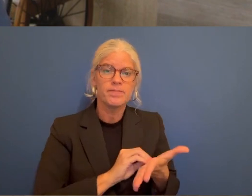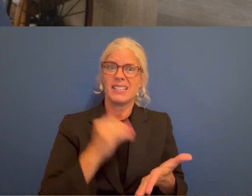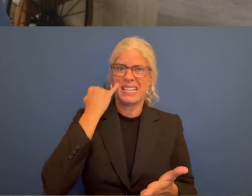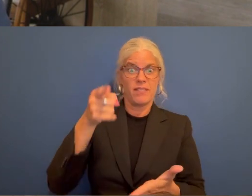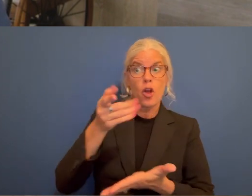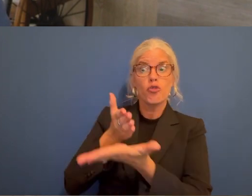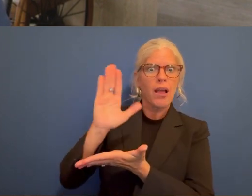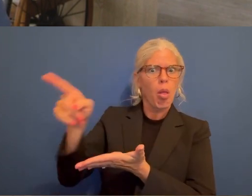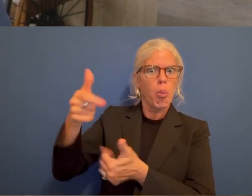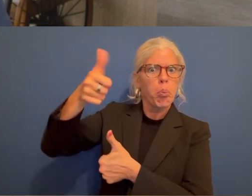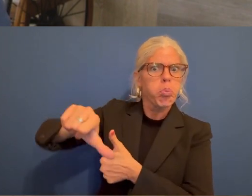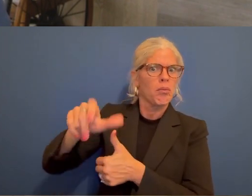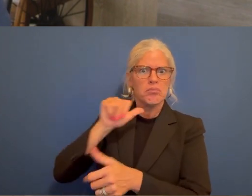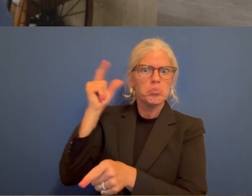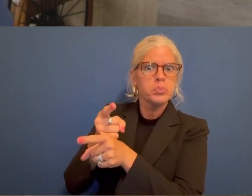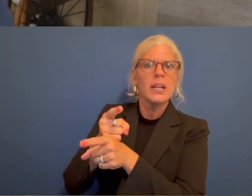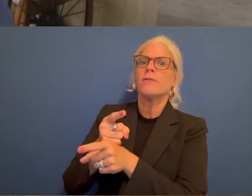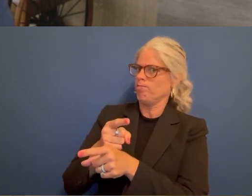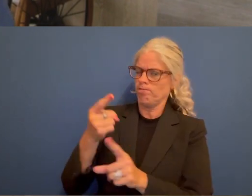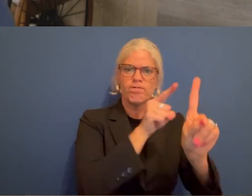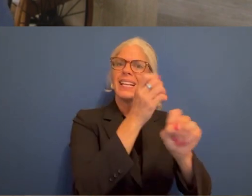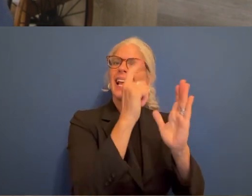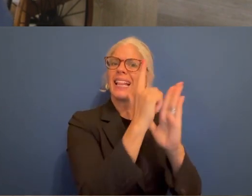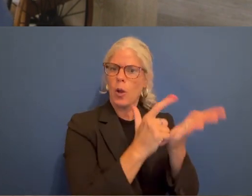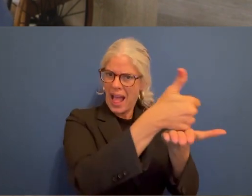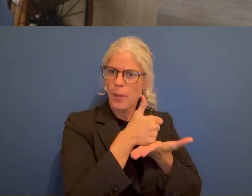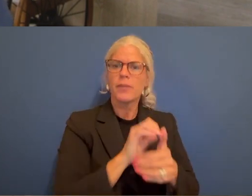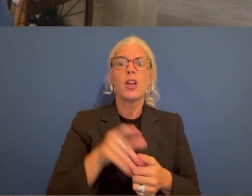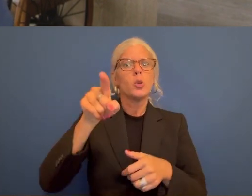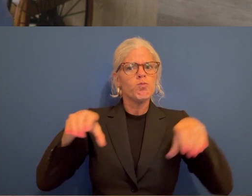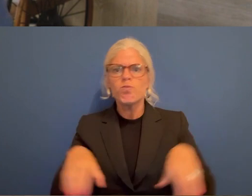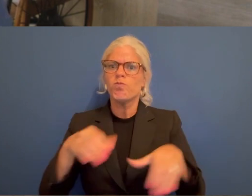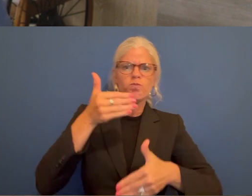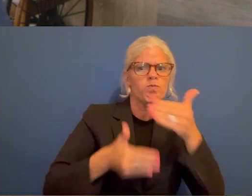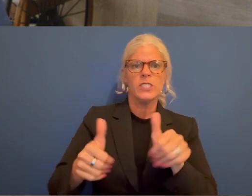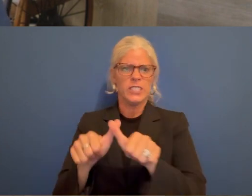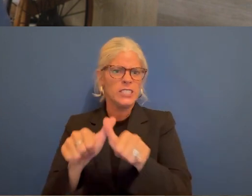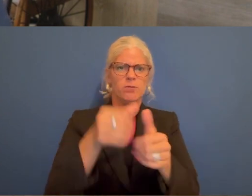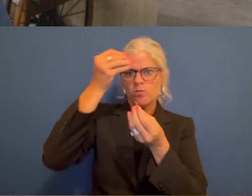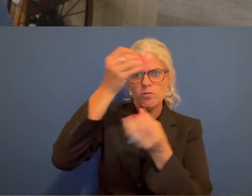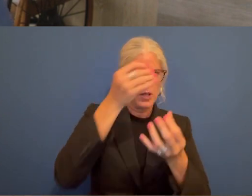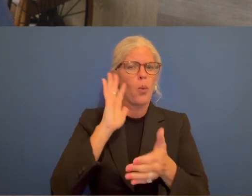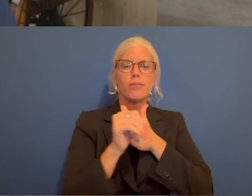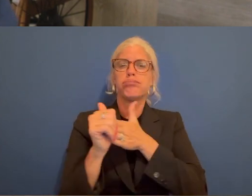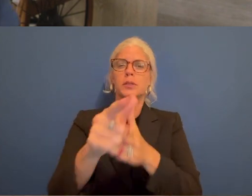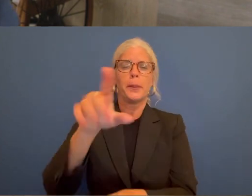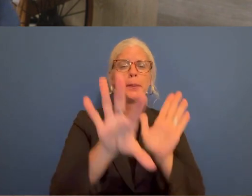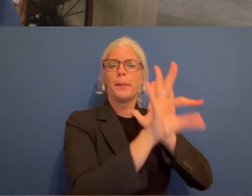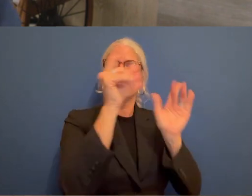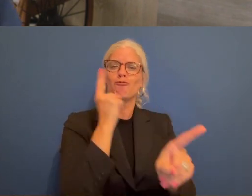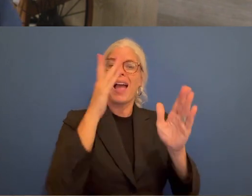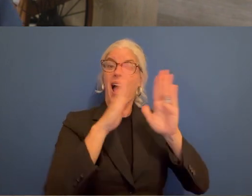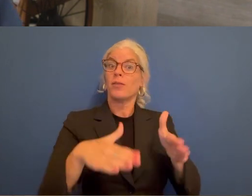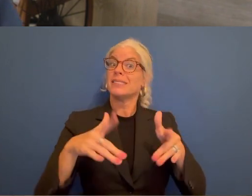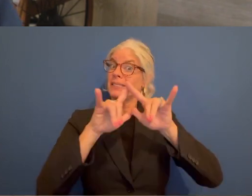rights are violated, seek legal help. Being proactive, persistent, and informed will guide you to the right housing while protecting